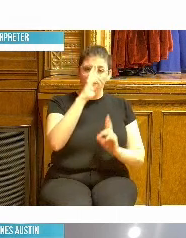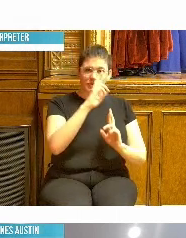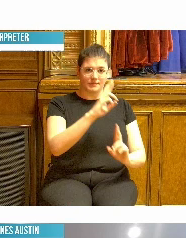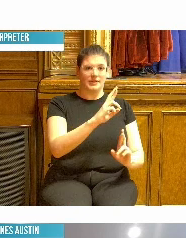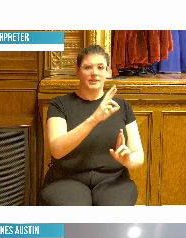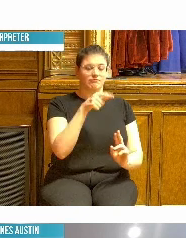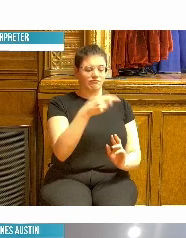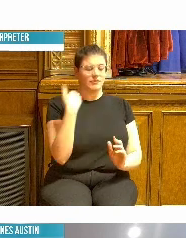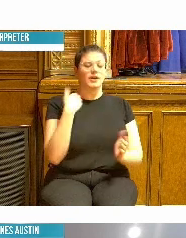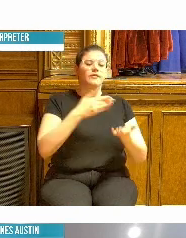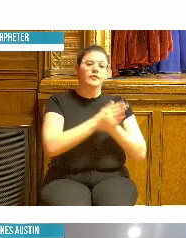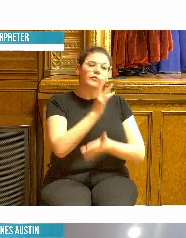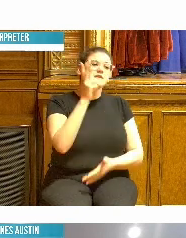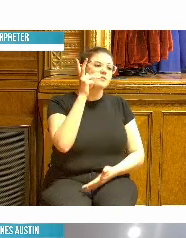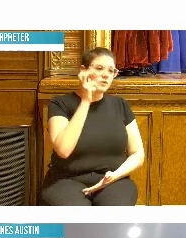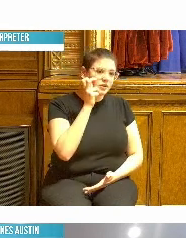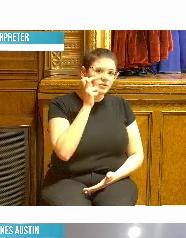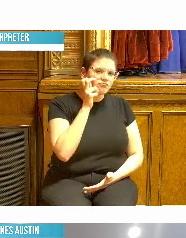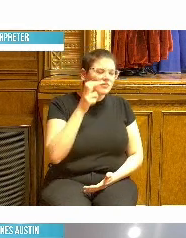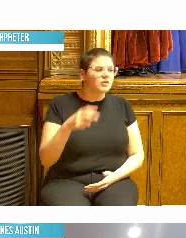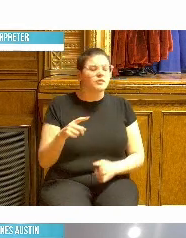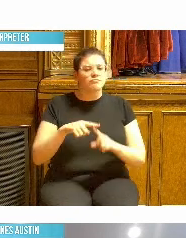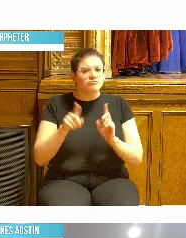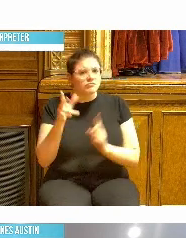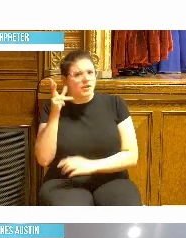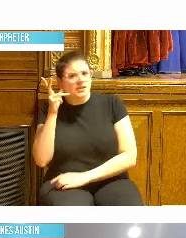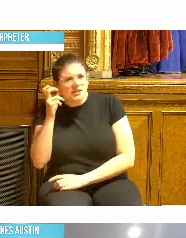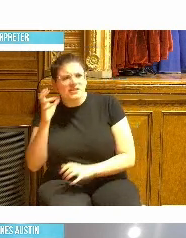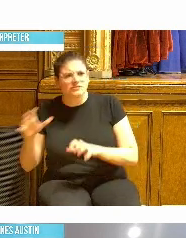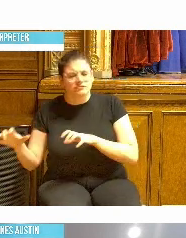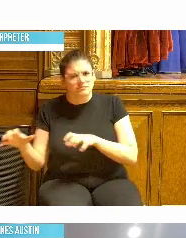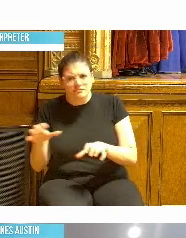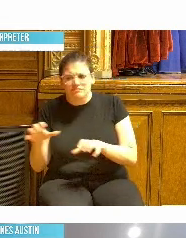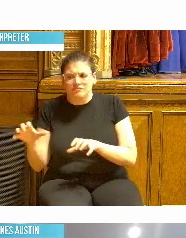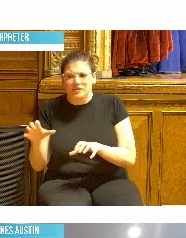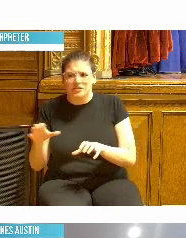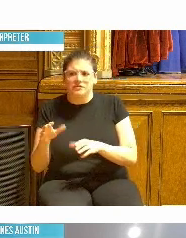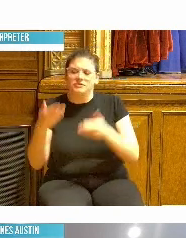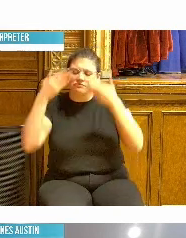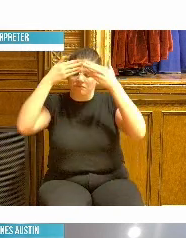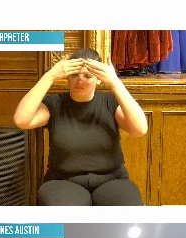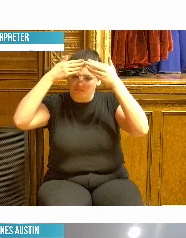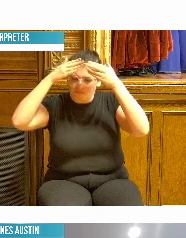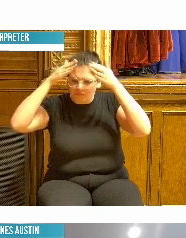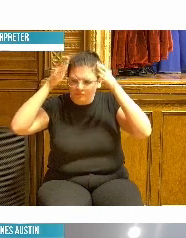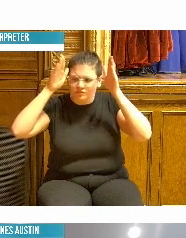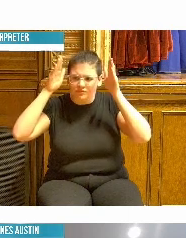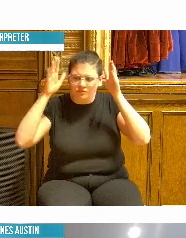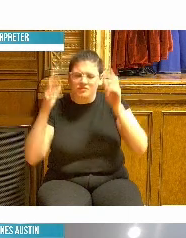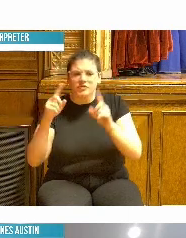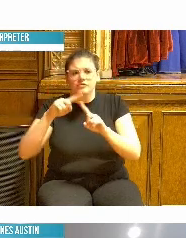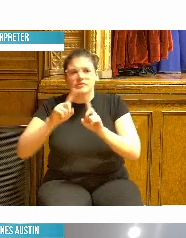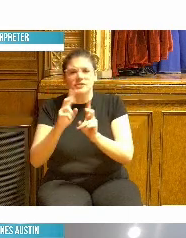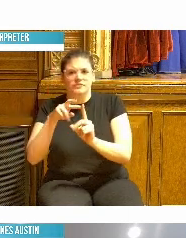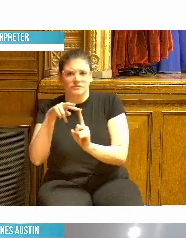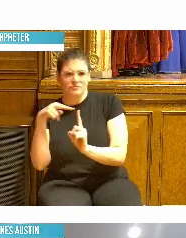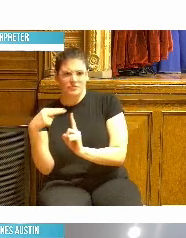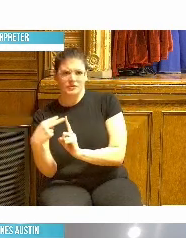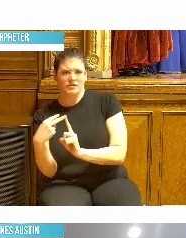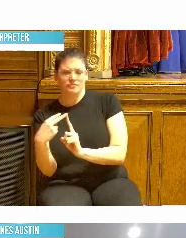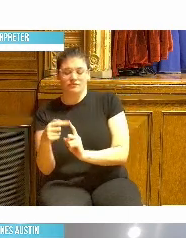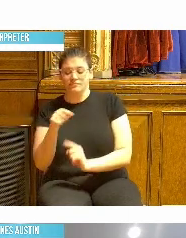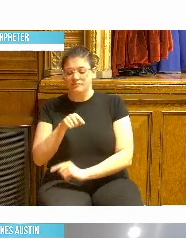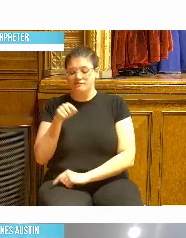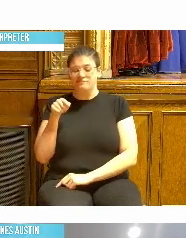ask that you please listen actively and allow space for different perspectives. Additionally, we want to center solutions and